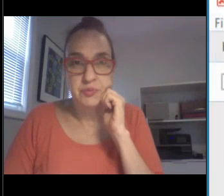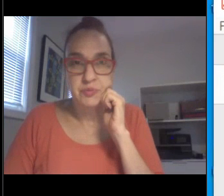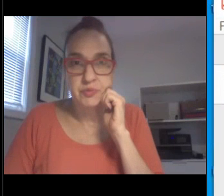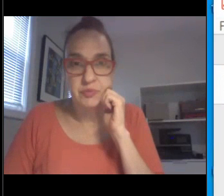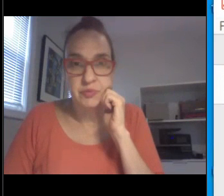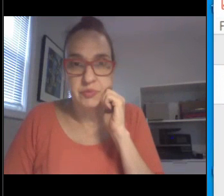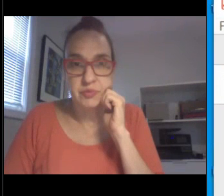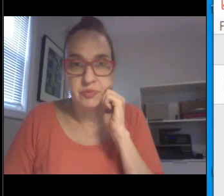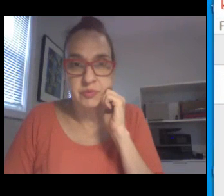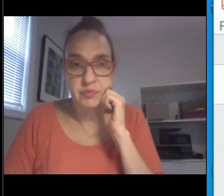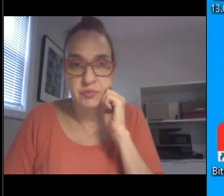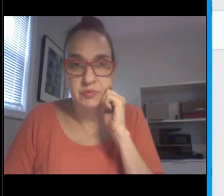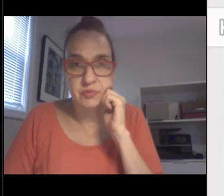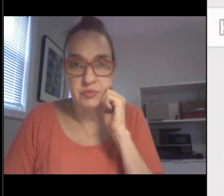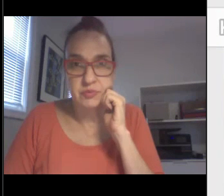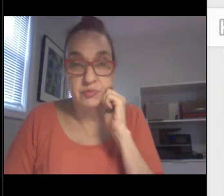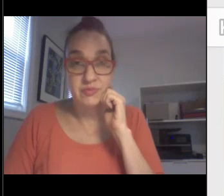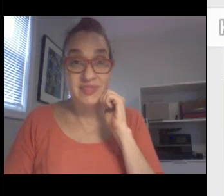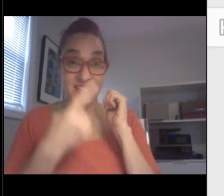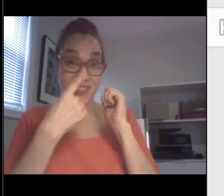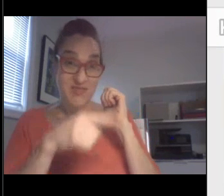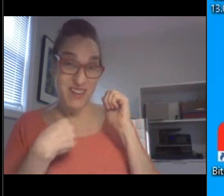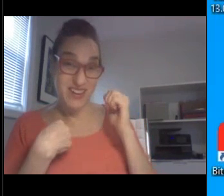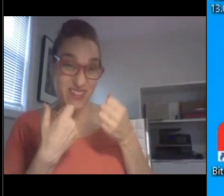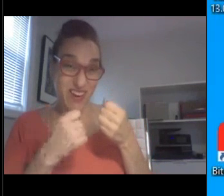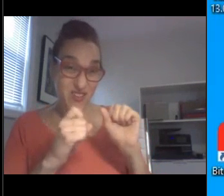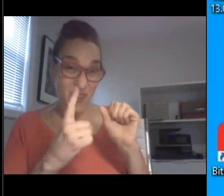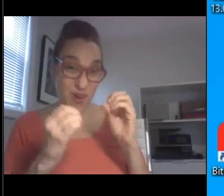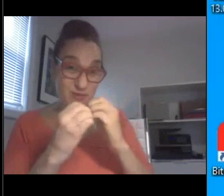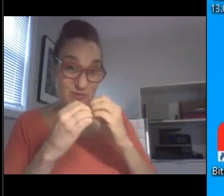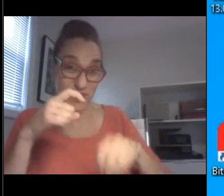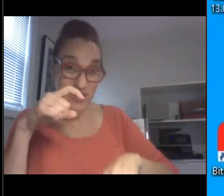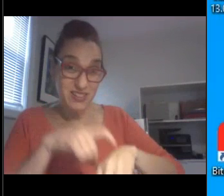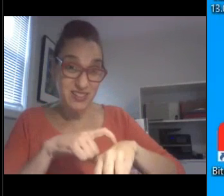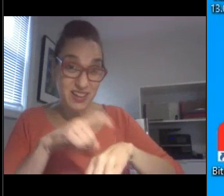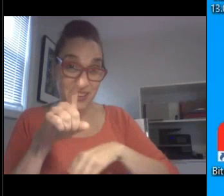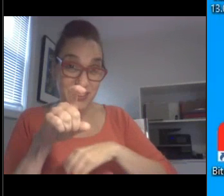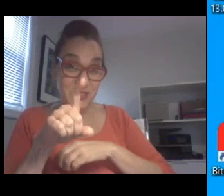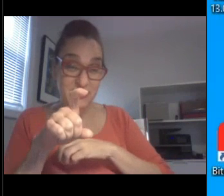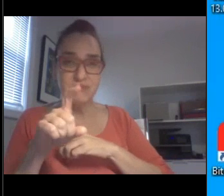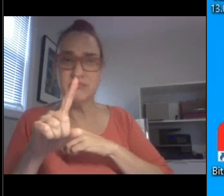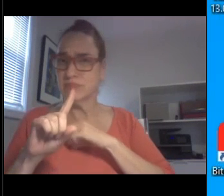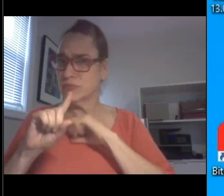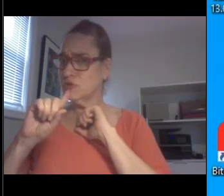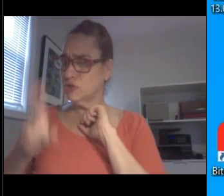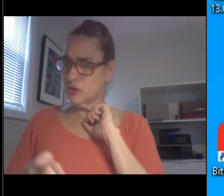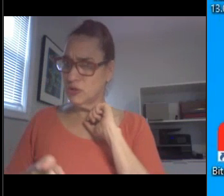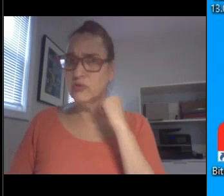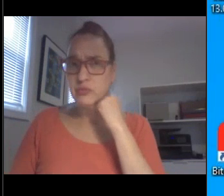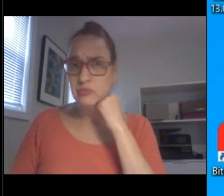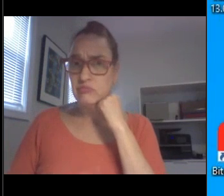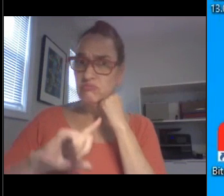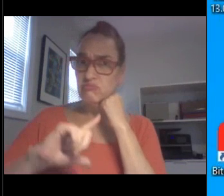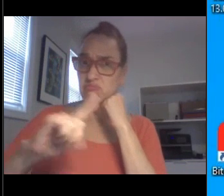Can I give it a shot one more time? Sure. Just a moment.